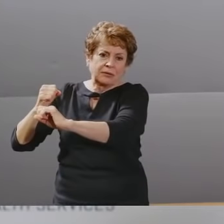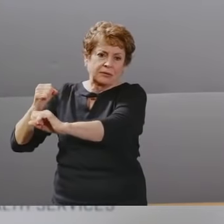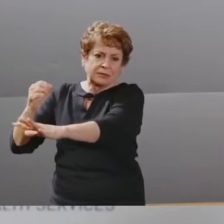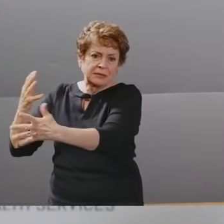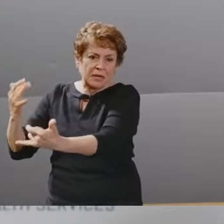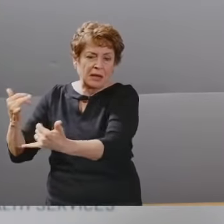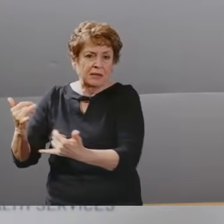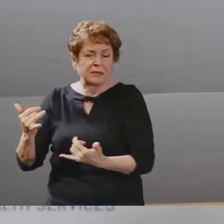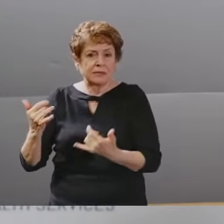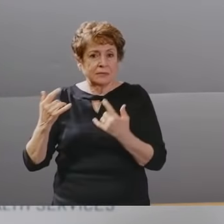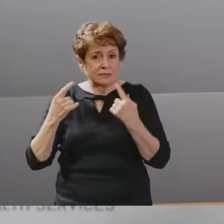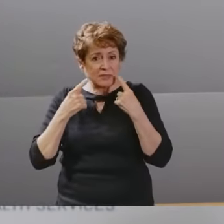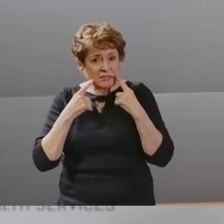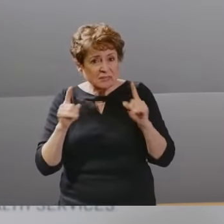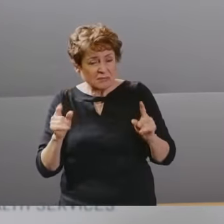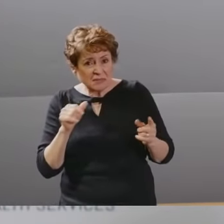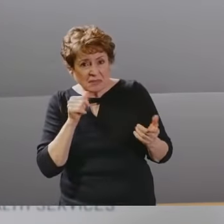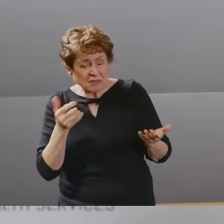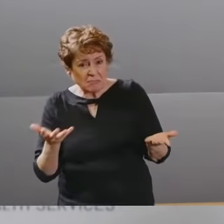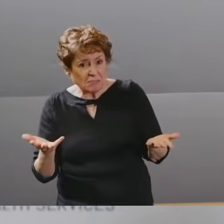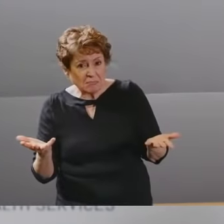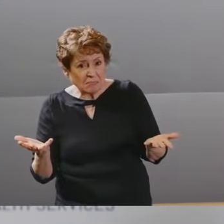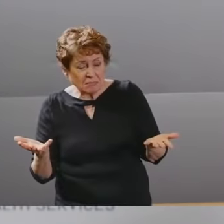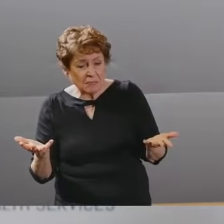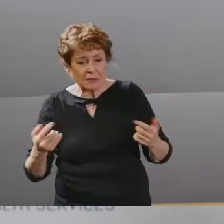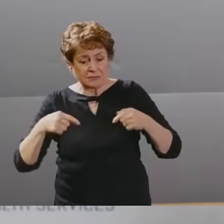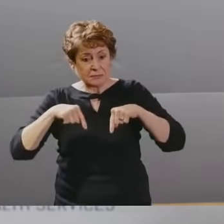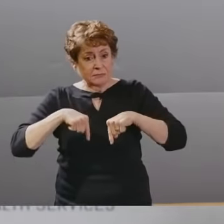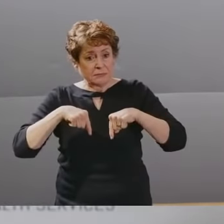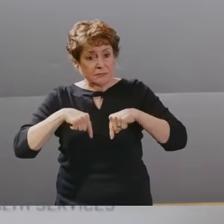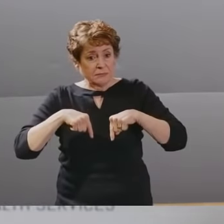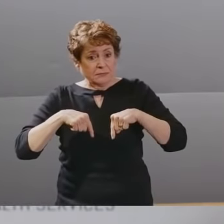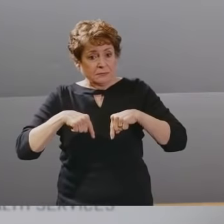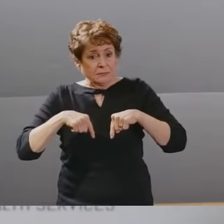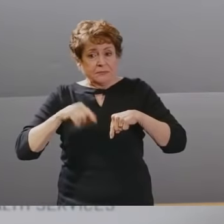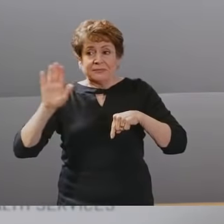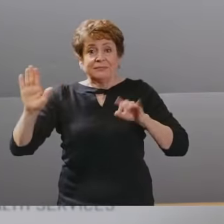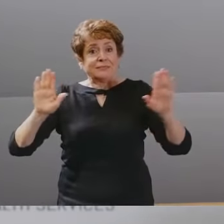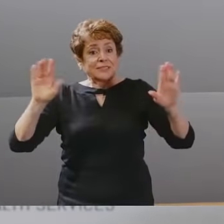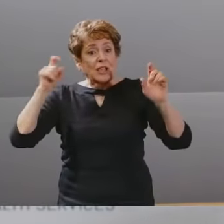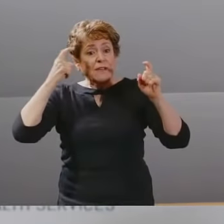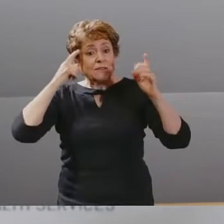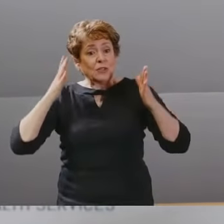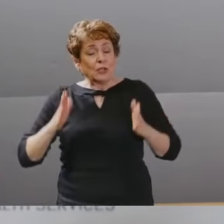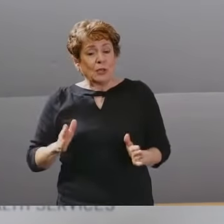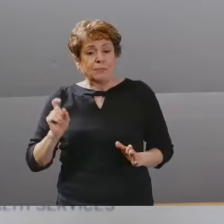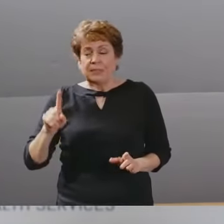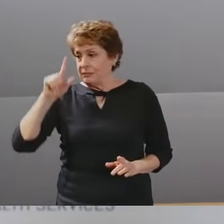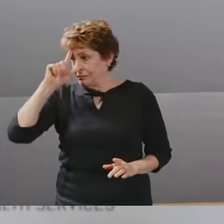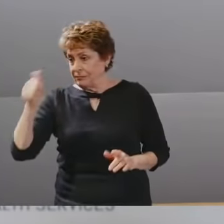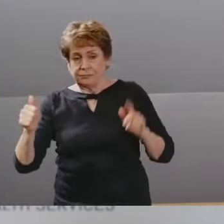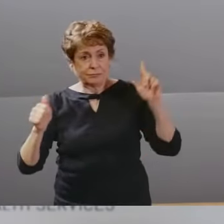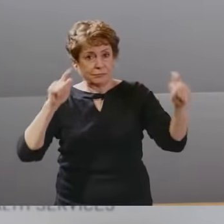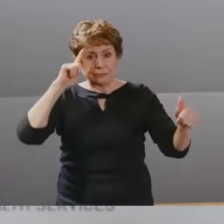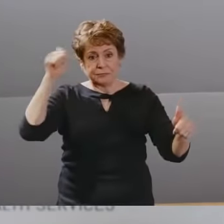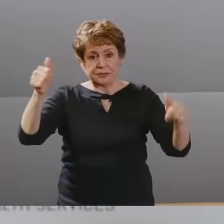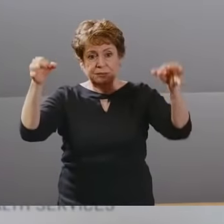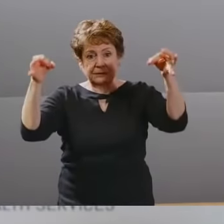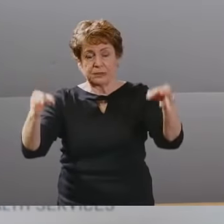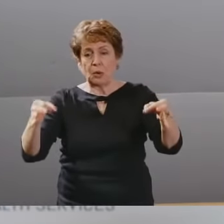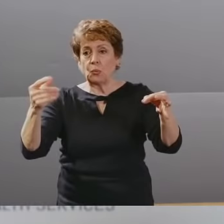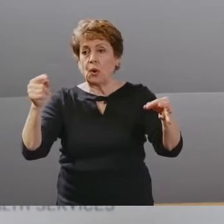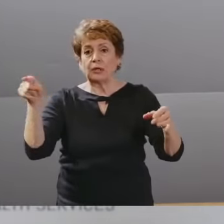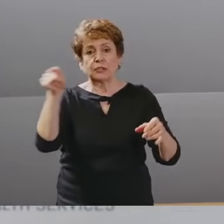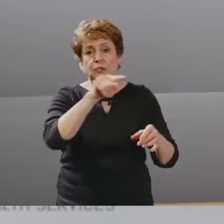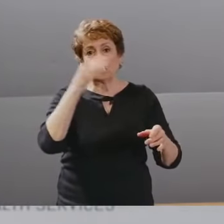I don't second guess other governors. Every governor has got to do what they think is in the best interest of their state, and what I've